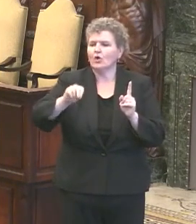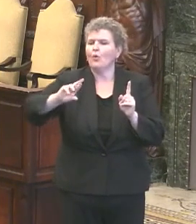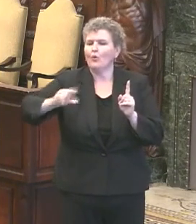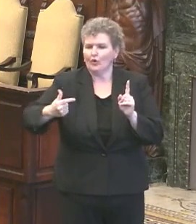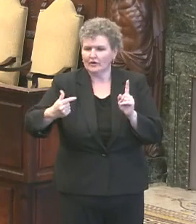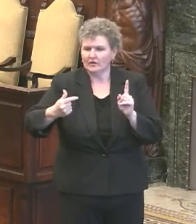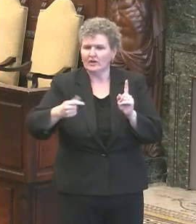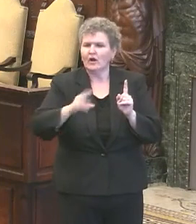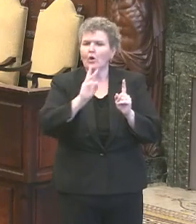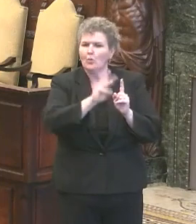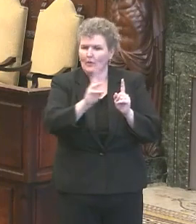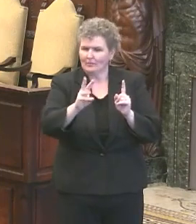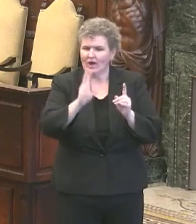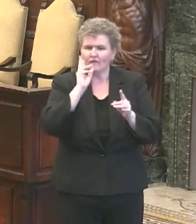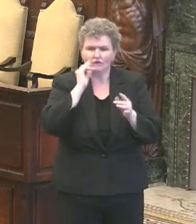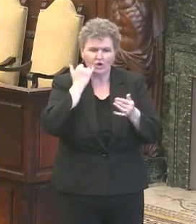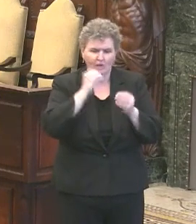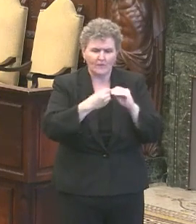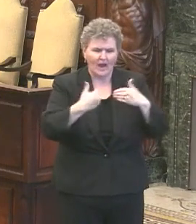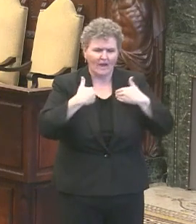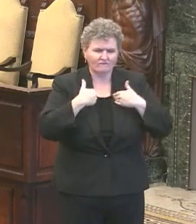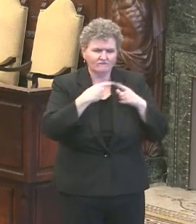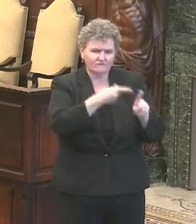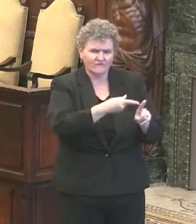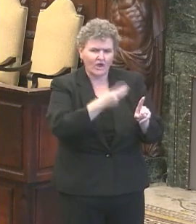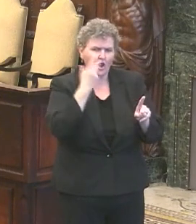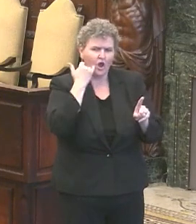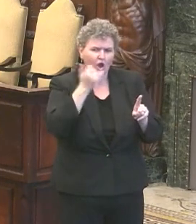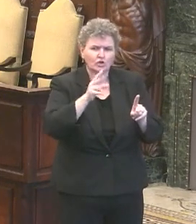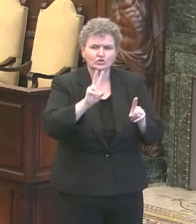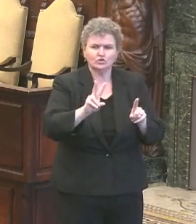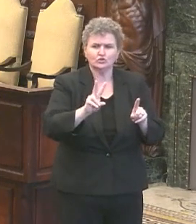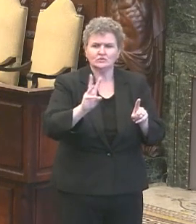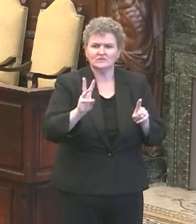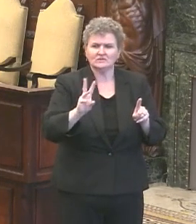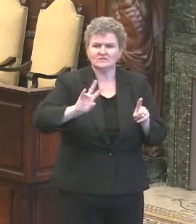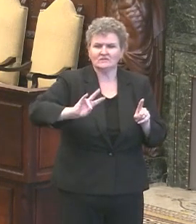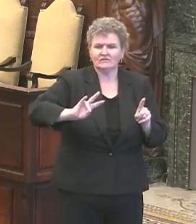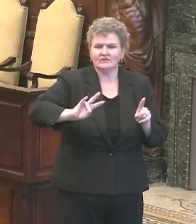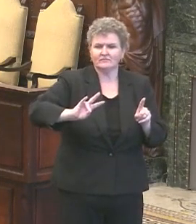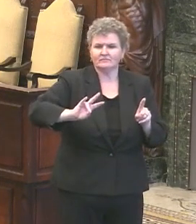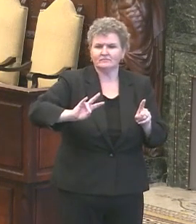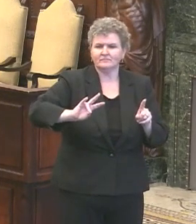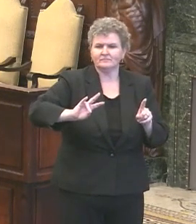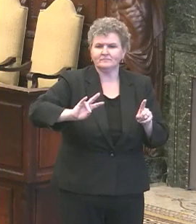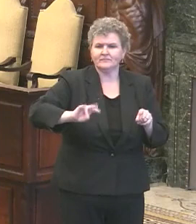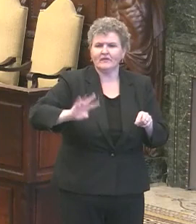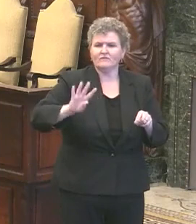phone number, there's a tenant hotline, is 267